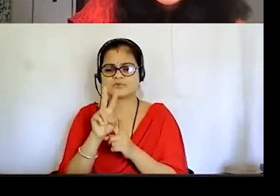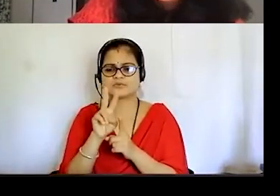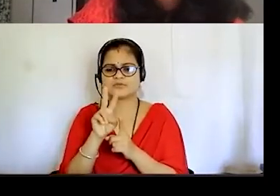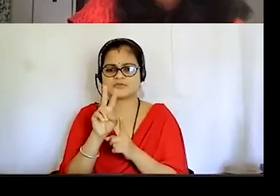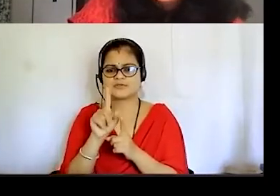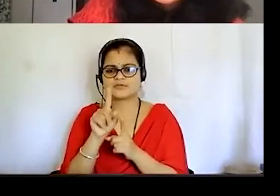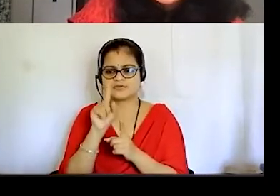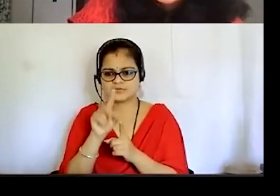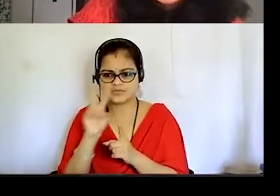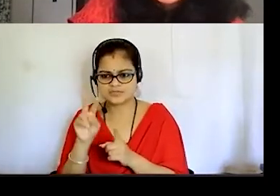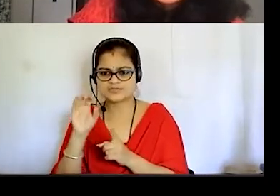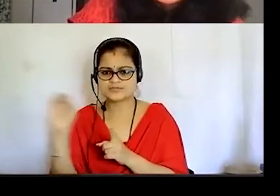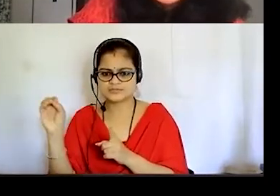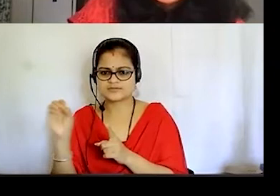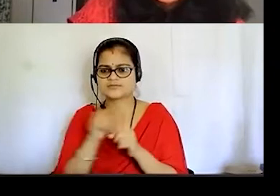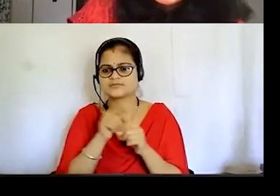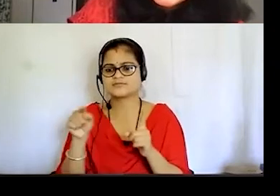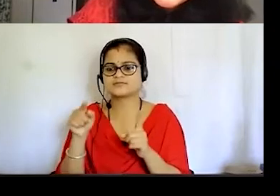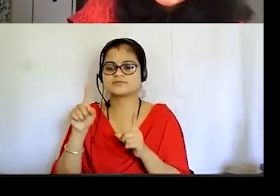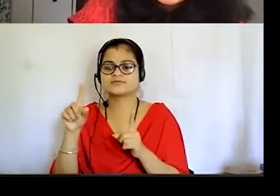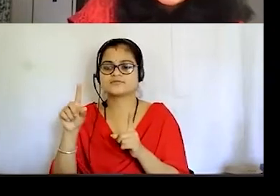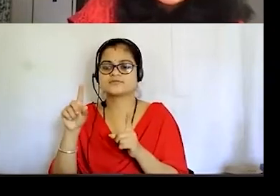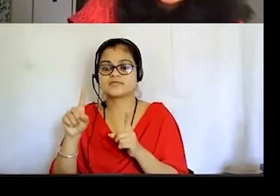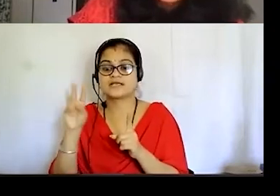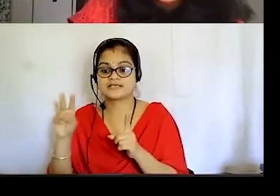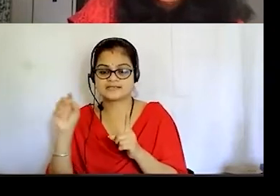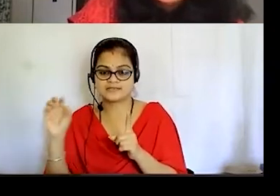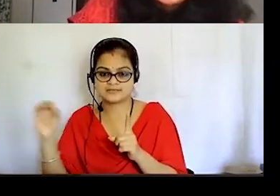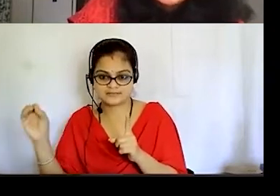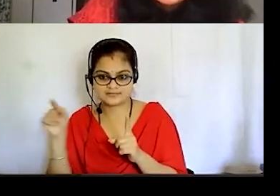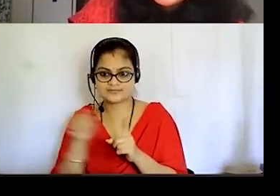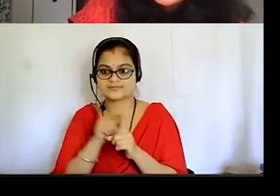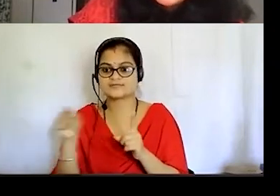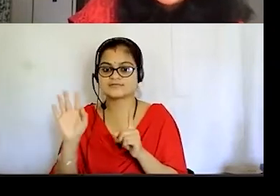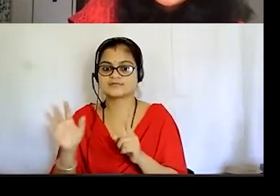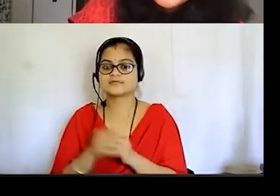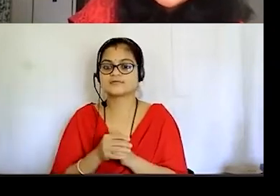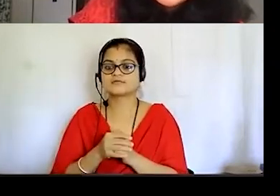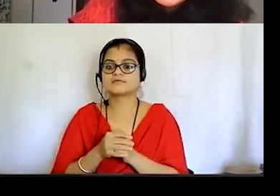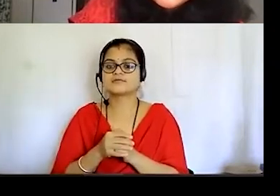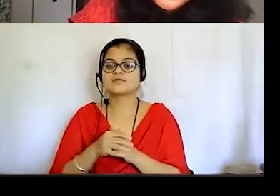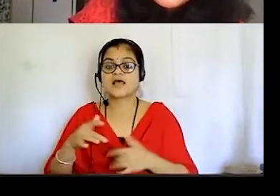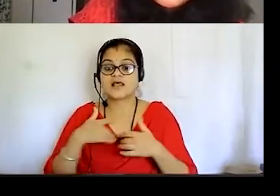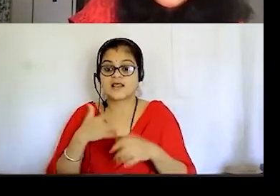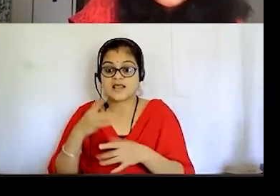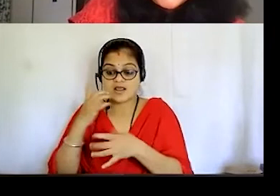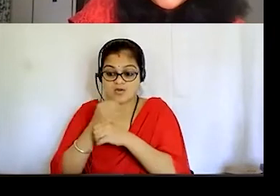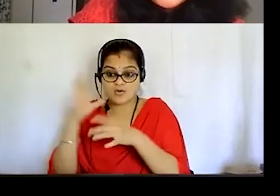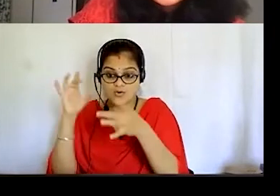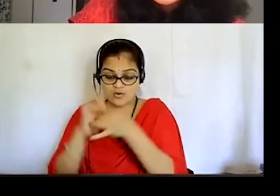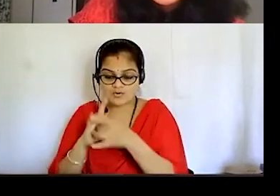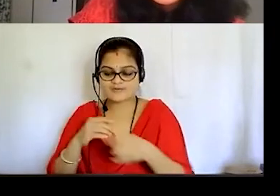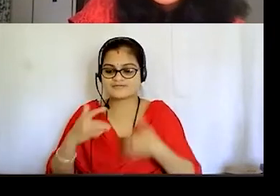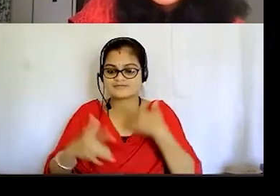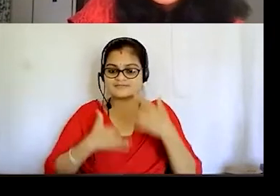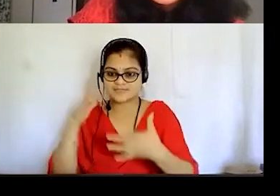1260 to the 1300s. The essential themes of the Qawwali are based on devotion, love, longing for